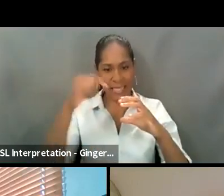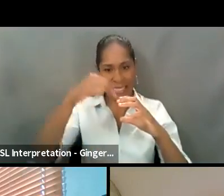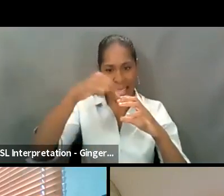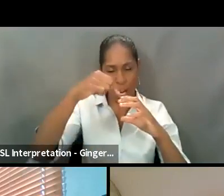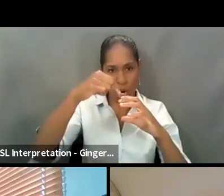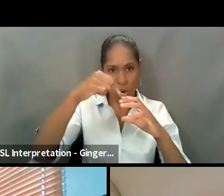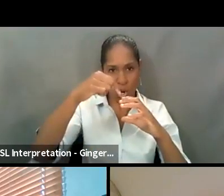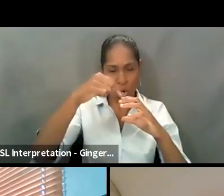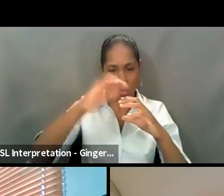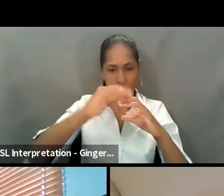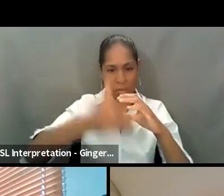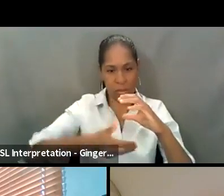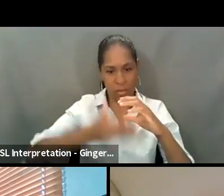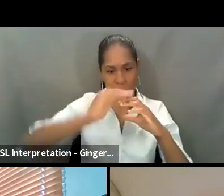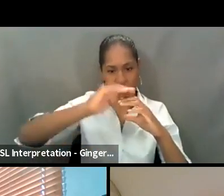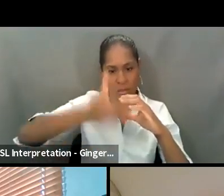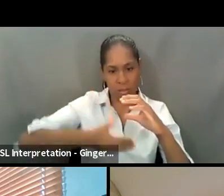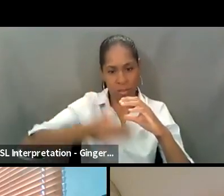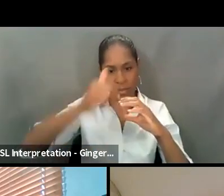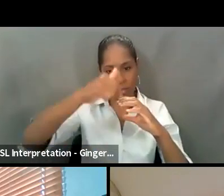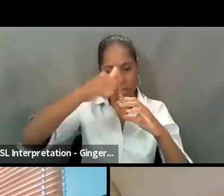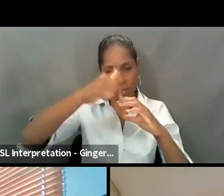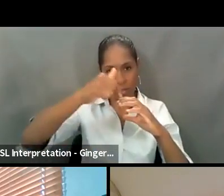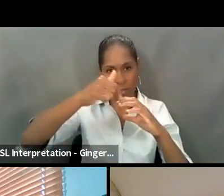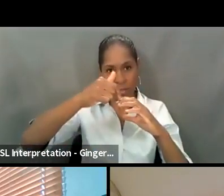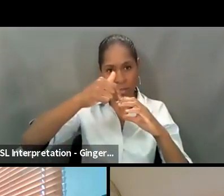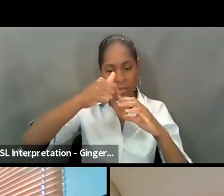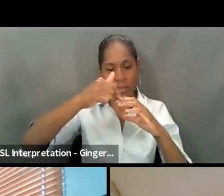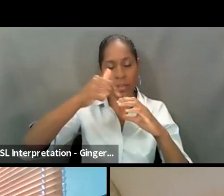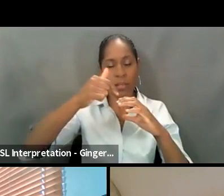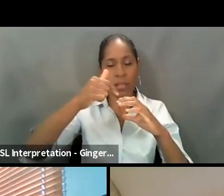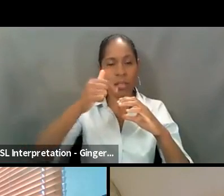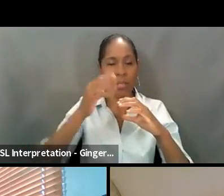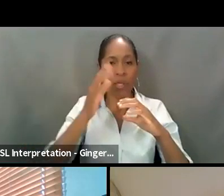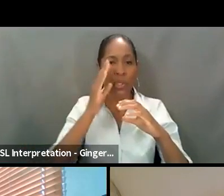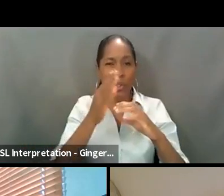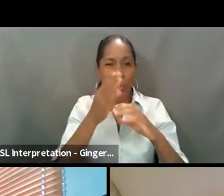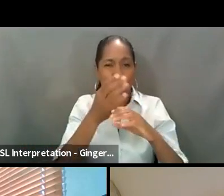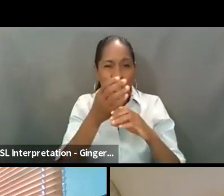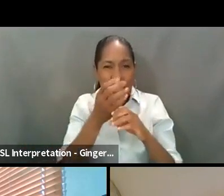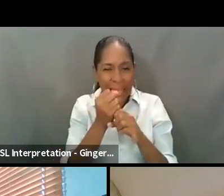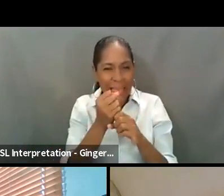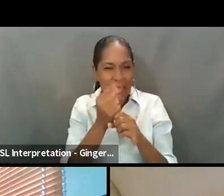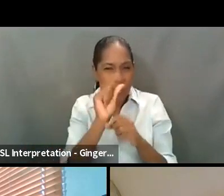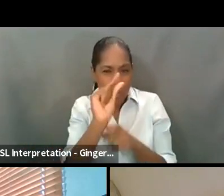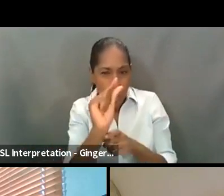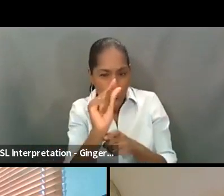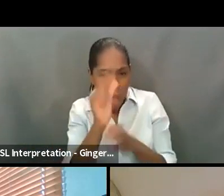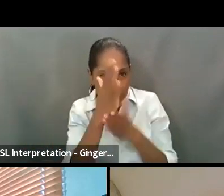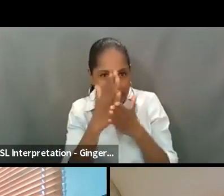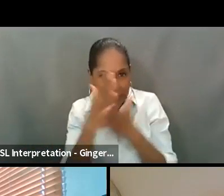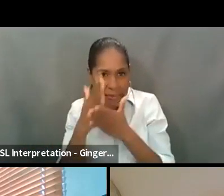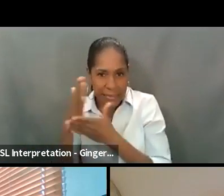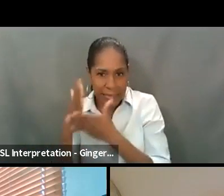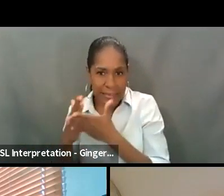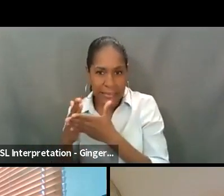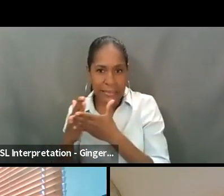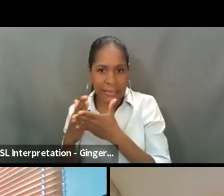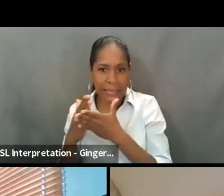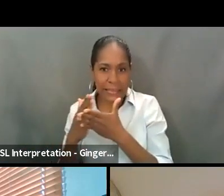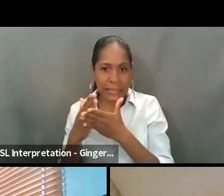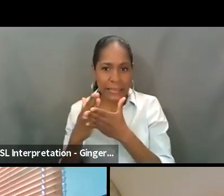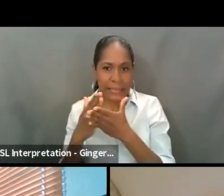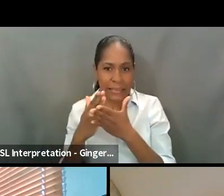encasing on that machine that I was talking about. So you're just getting those pieces. That's something